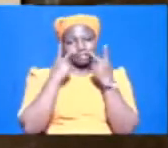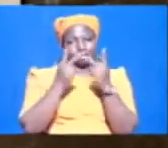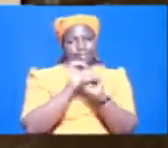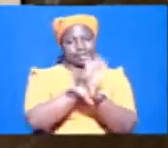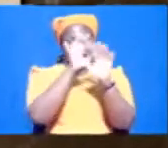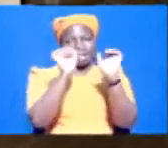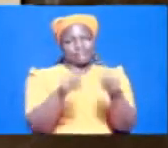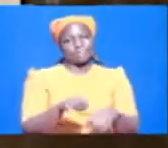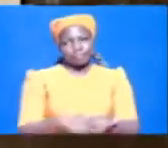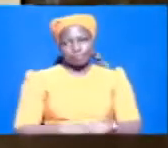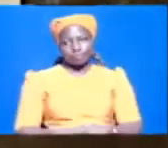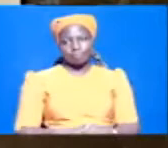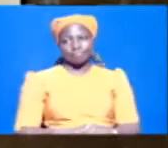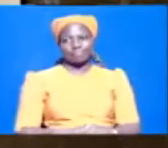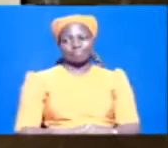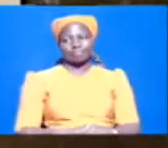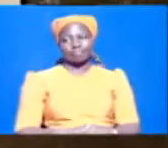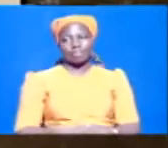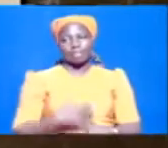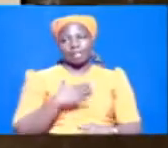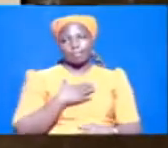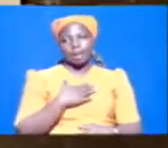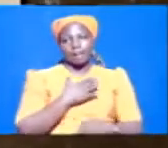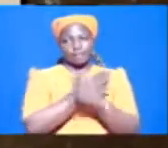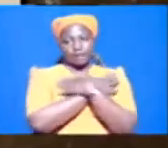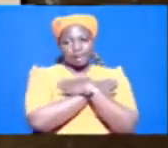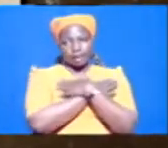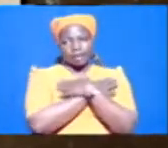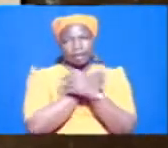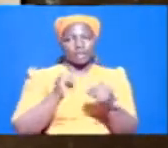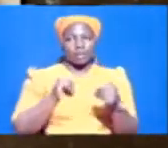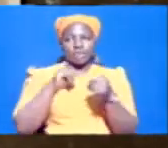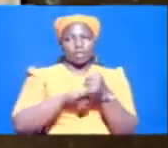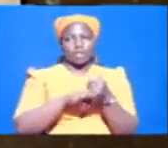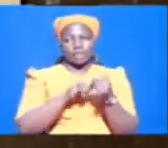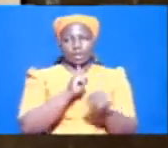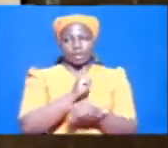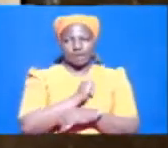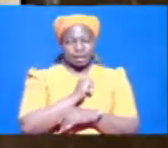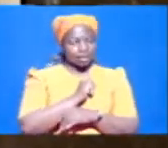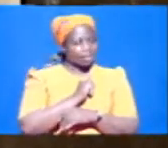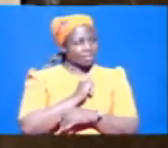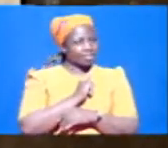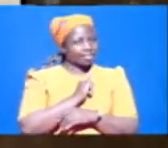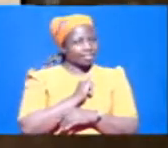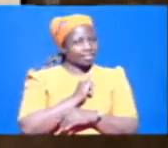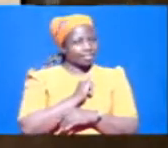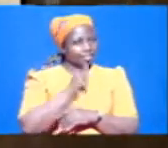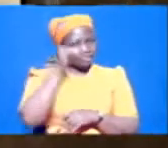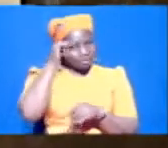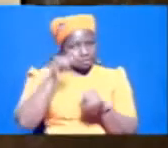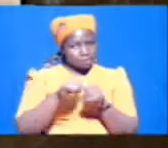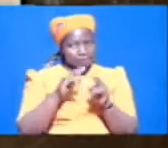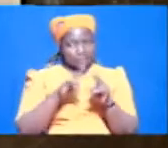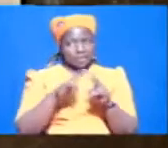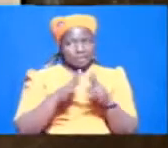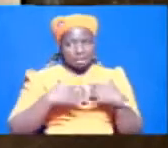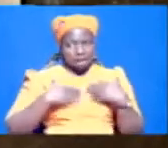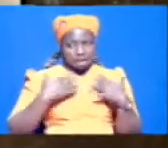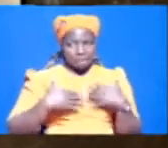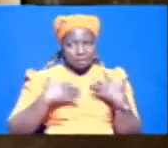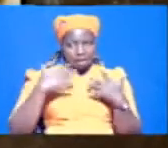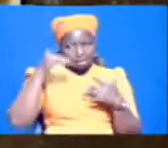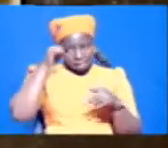My colleagues, my wife and I go back home carrying very happy memories of our visit to